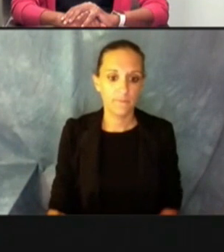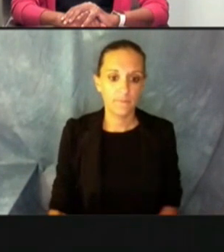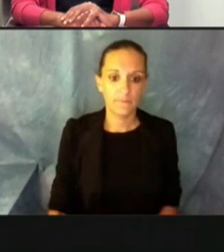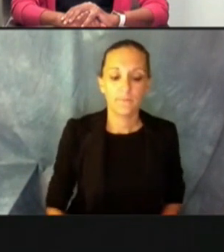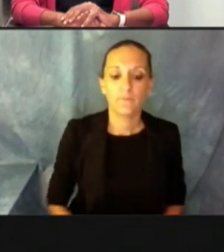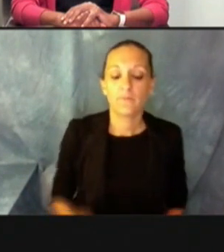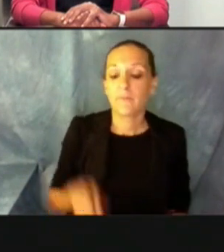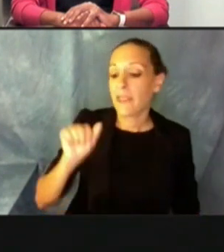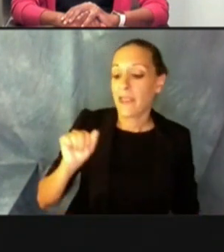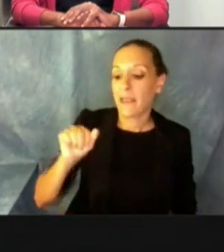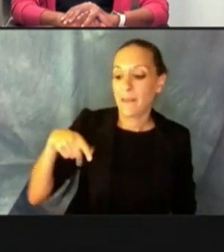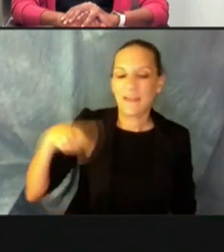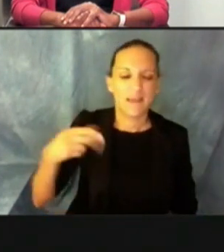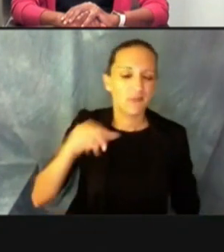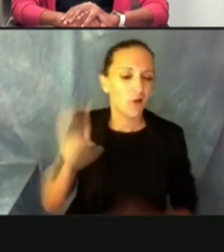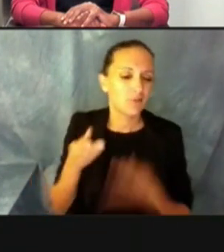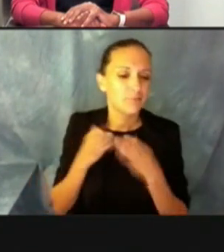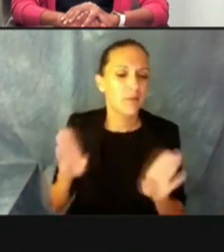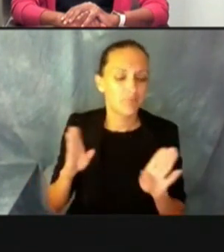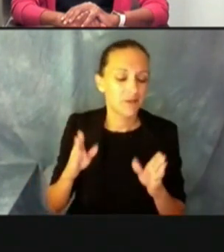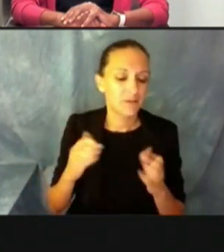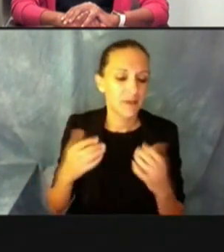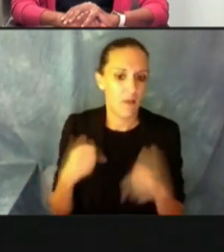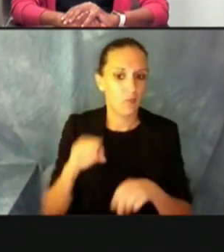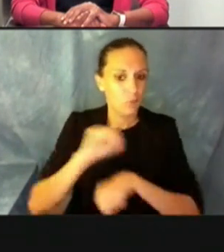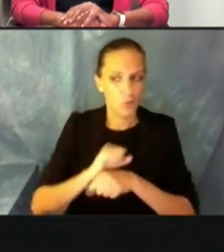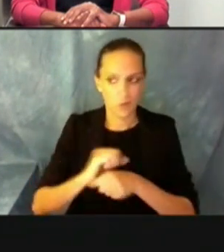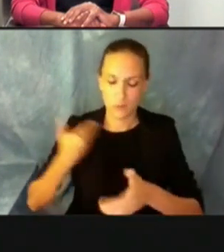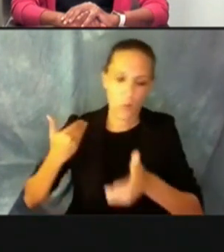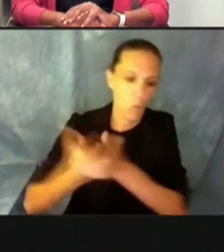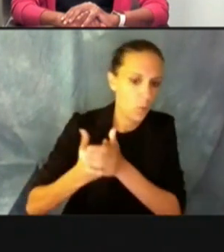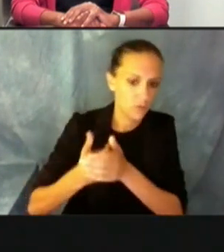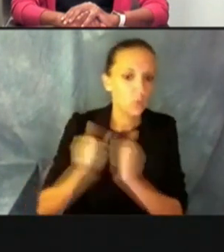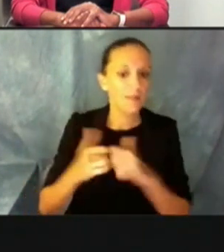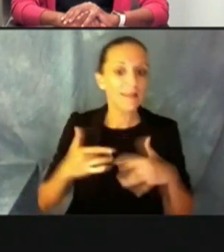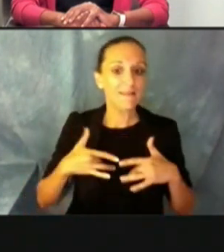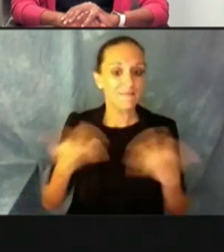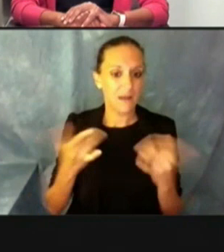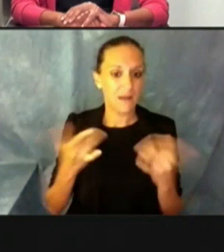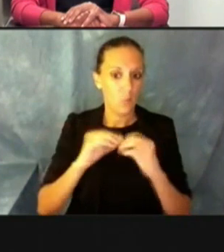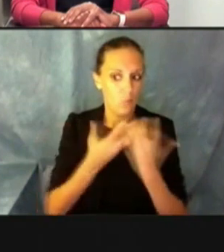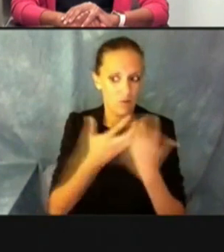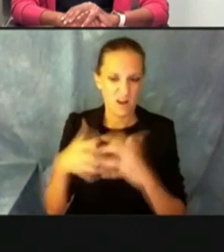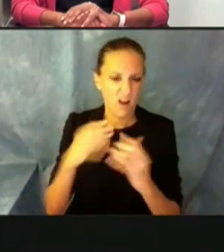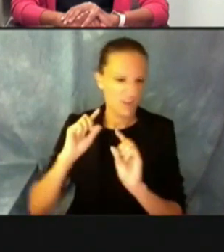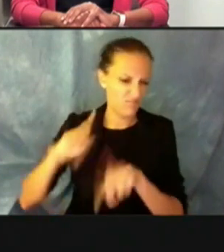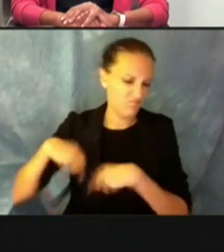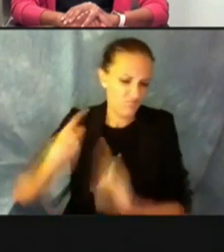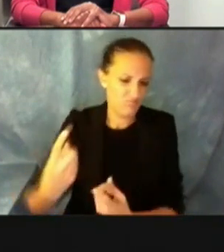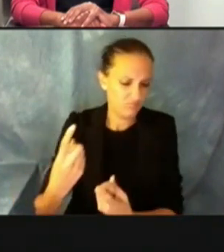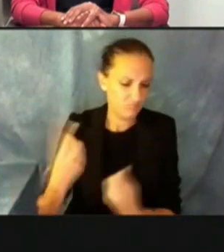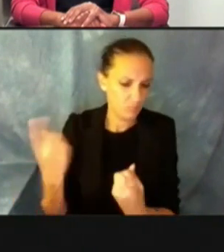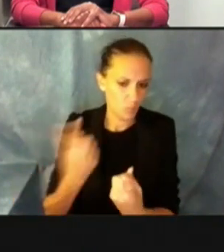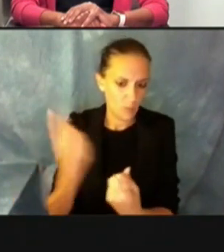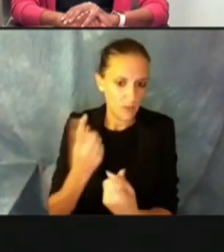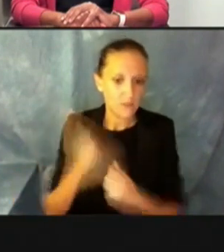APH works closely with event organizers and historically has done so, and